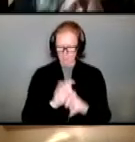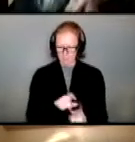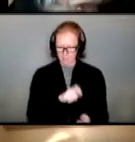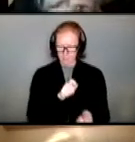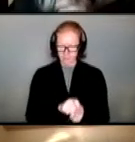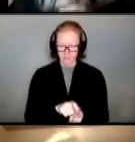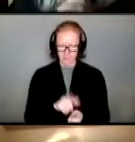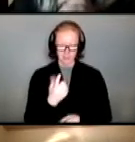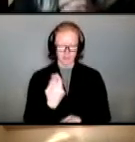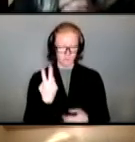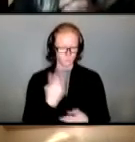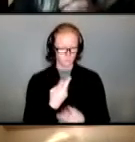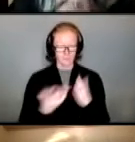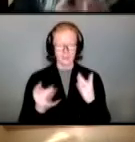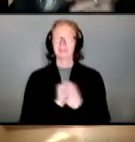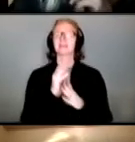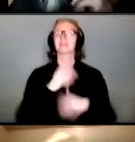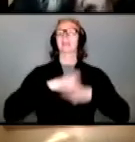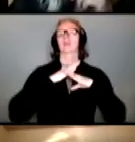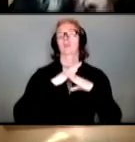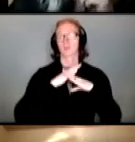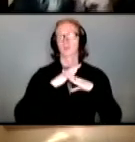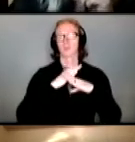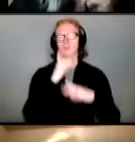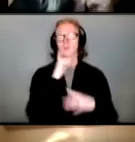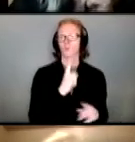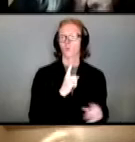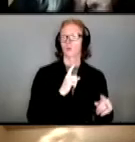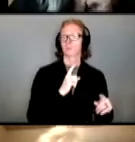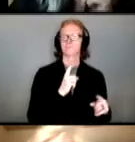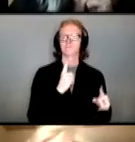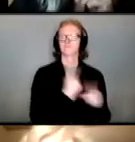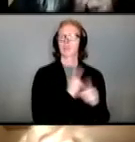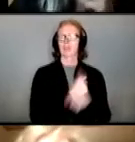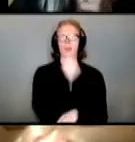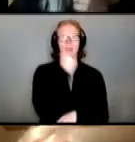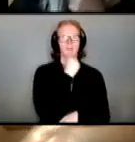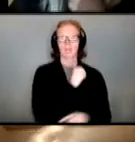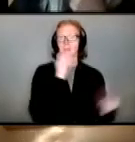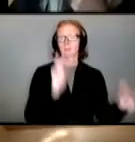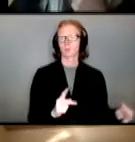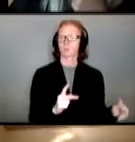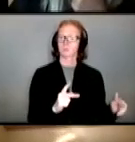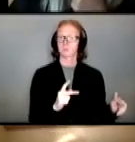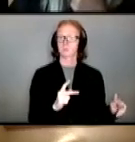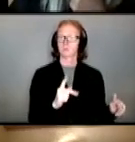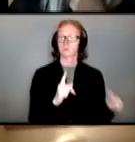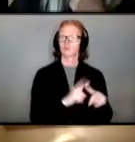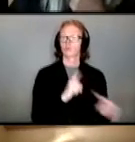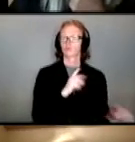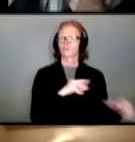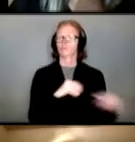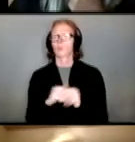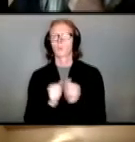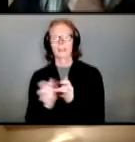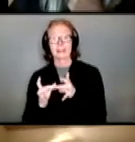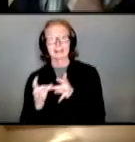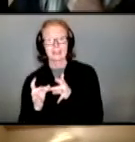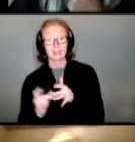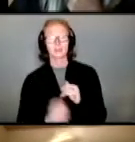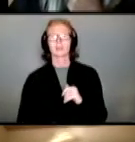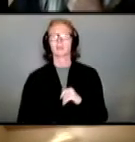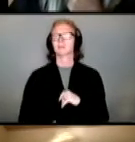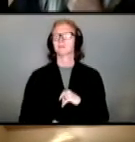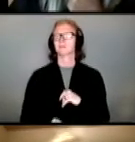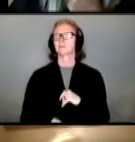That is one of the barriers to the ordinary person being able to engage in leadership, civic